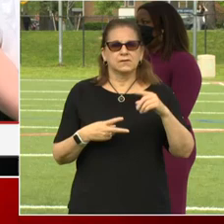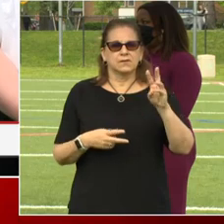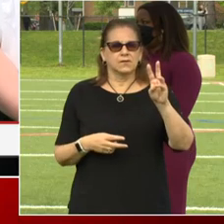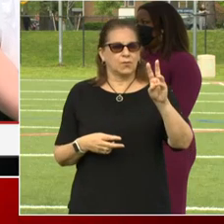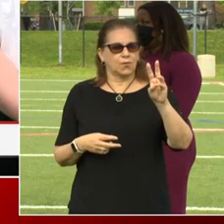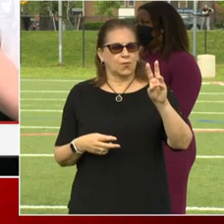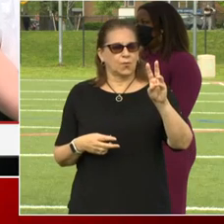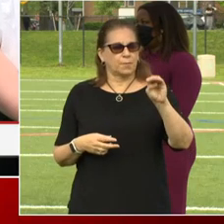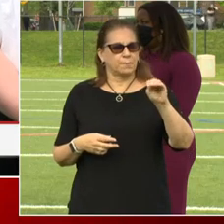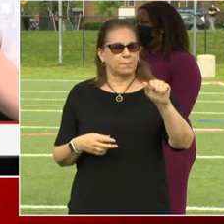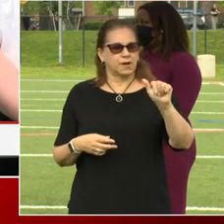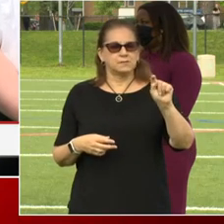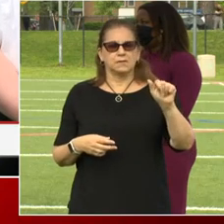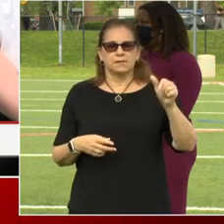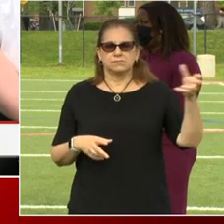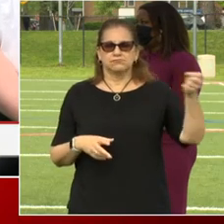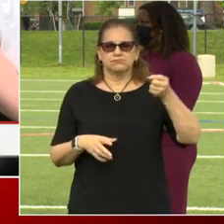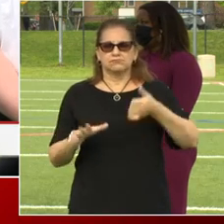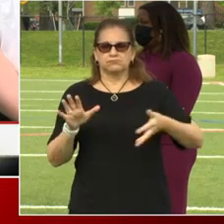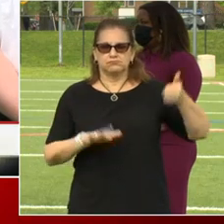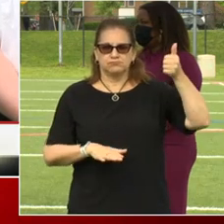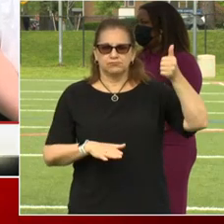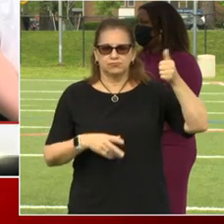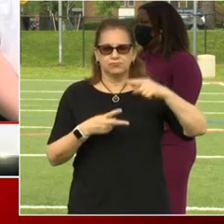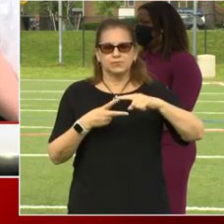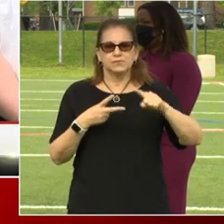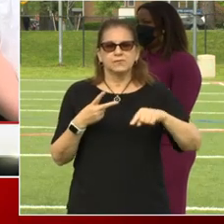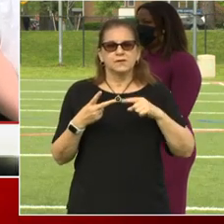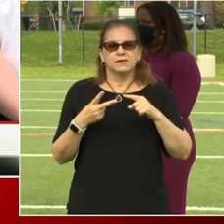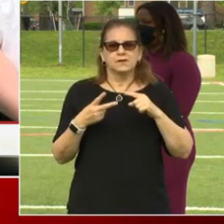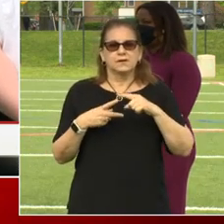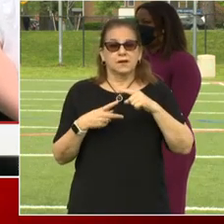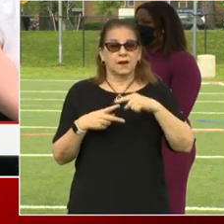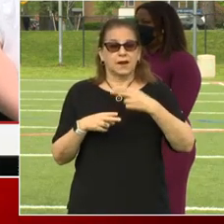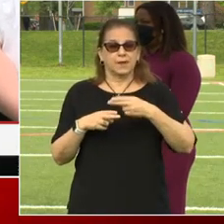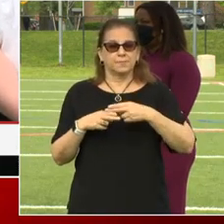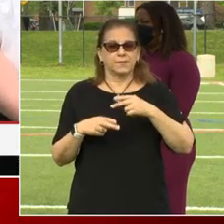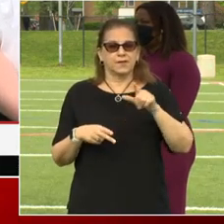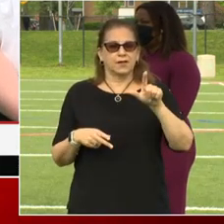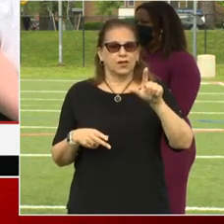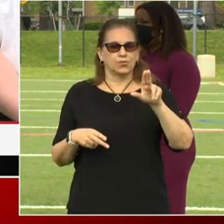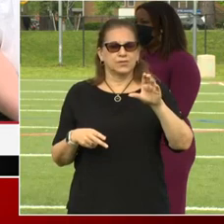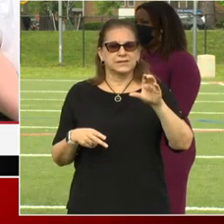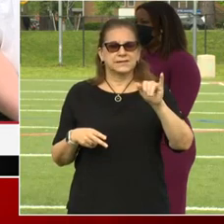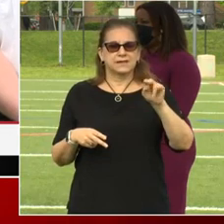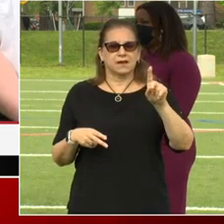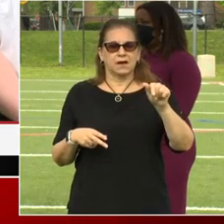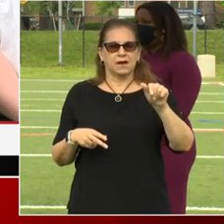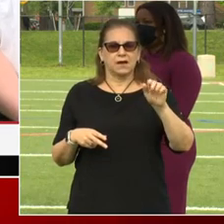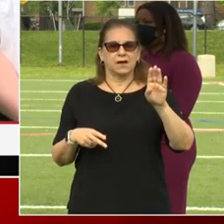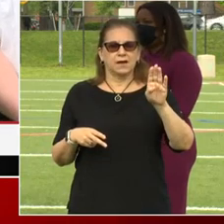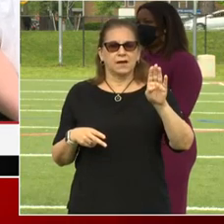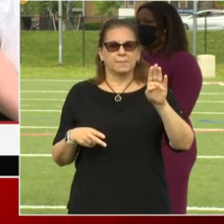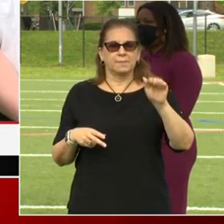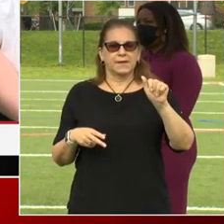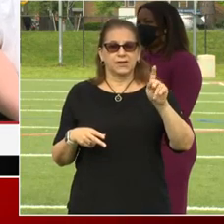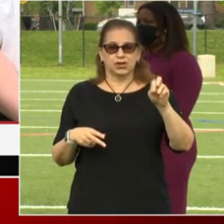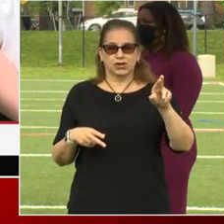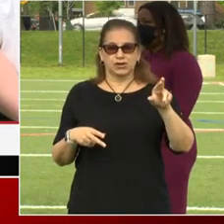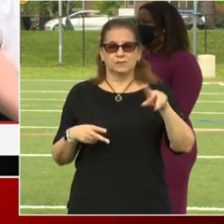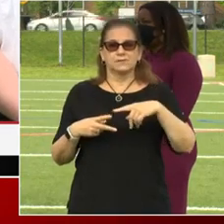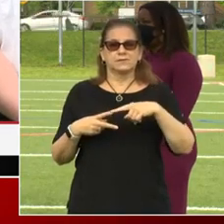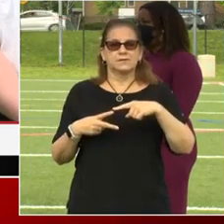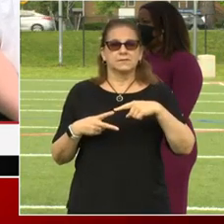be a permanent member of the WMATA board representing the district, and Tom Bolger's being reappointed as an alternate